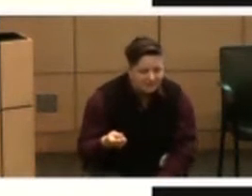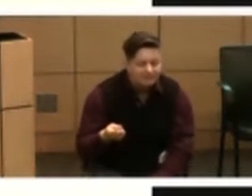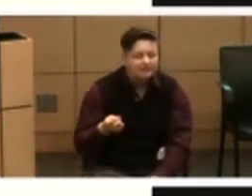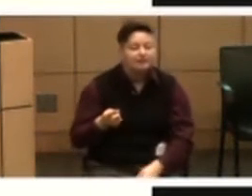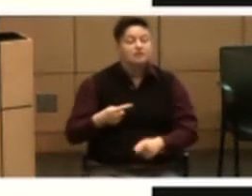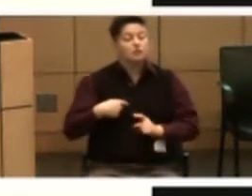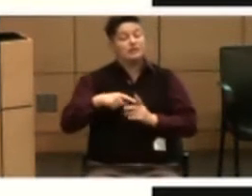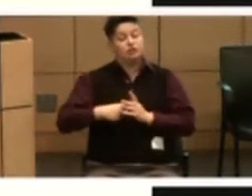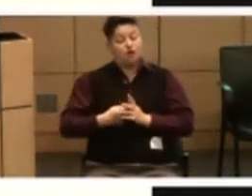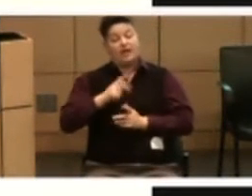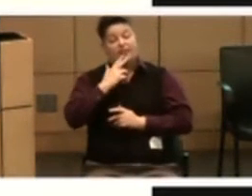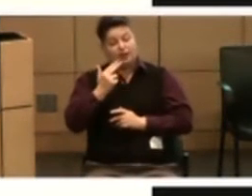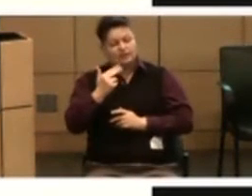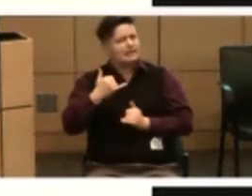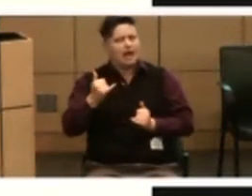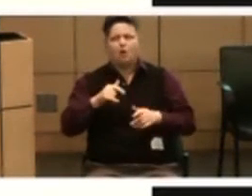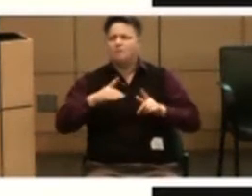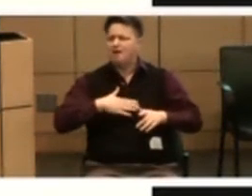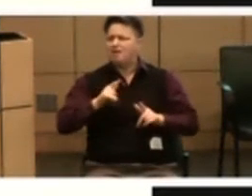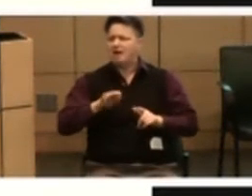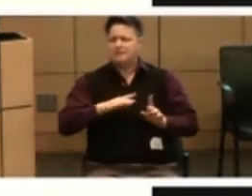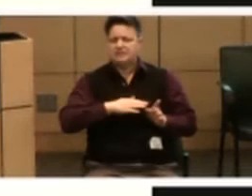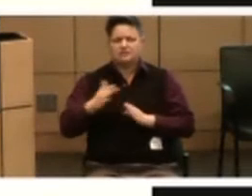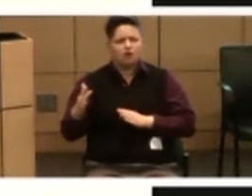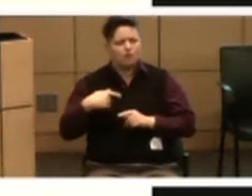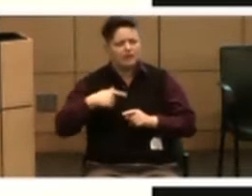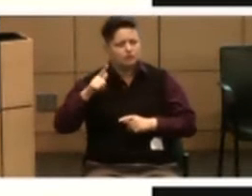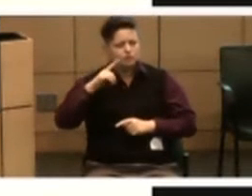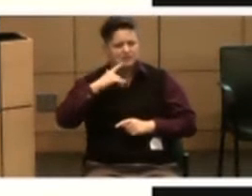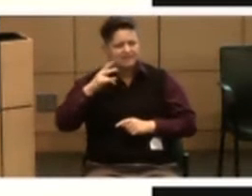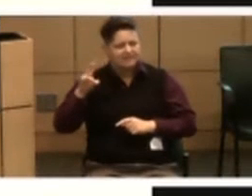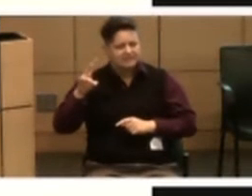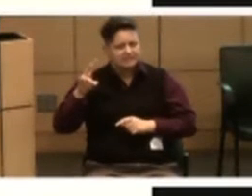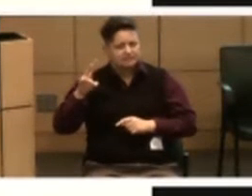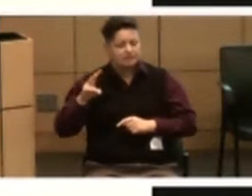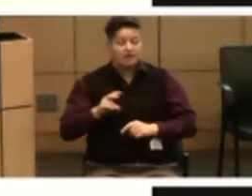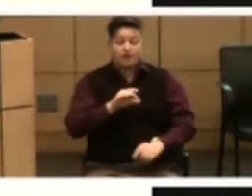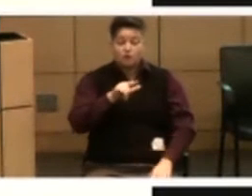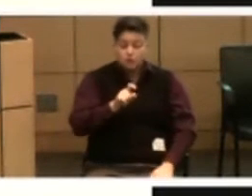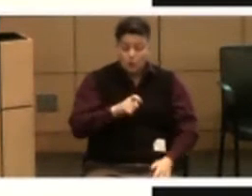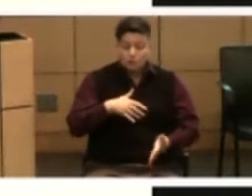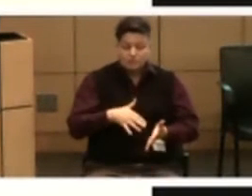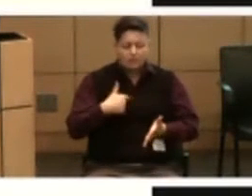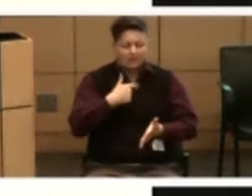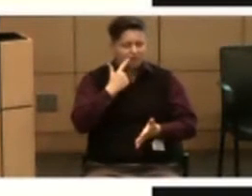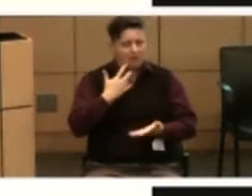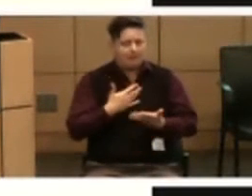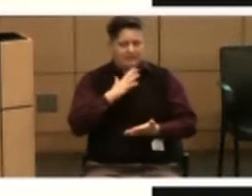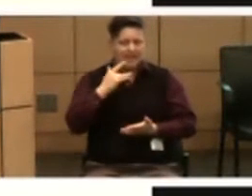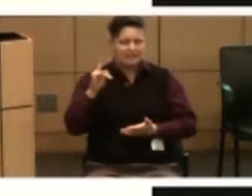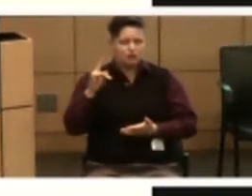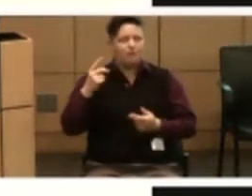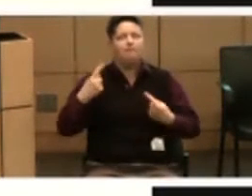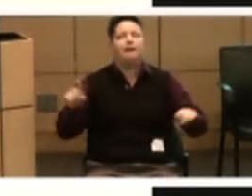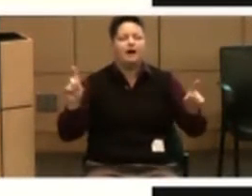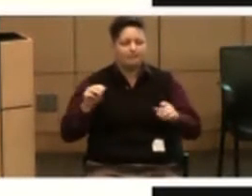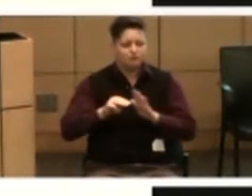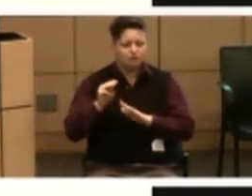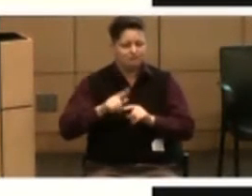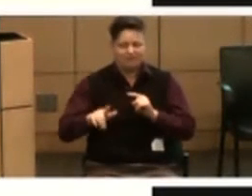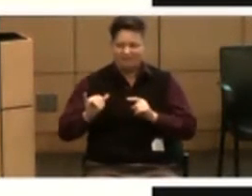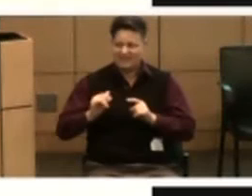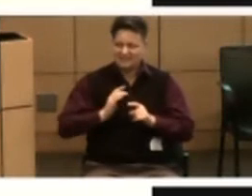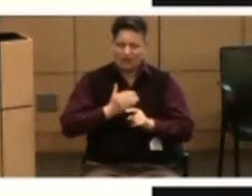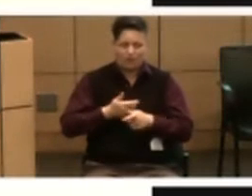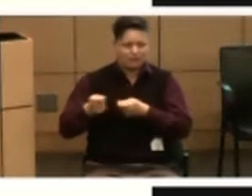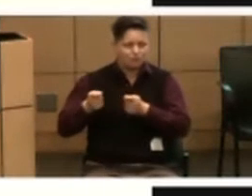till 17. You know, we had a panic when we were doing Nicole's study that maybe an 18-year-old isn't mature, and yet that's what our control adult group